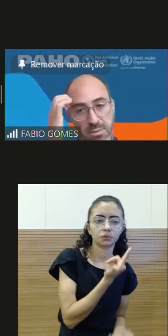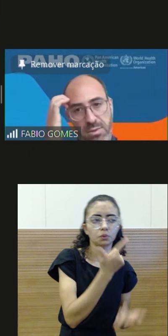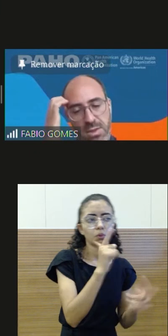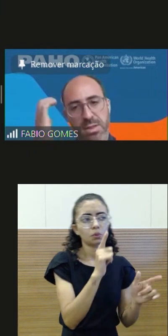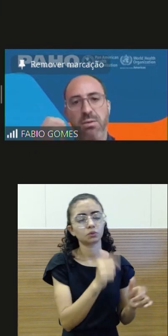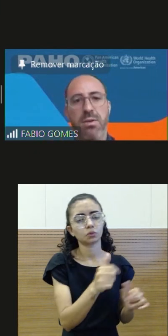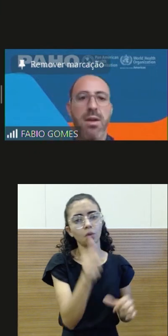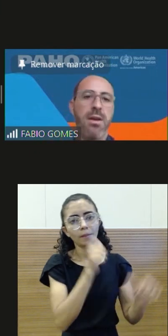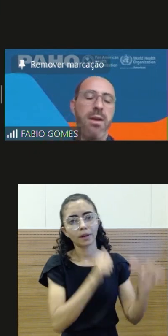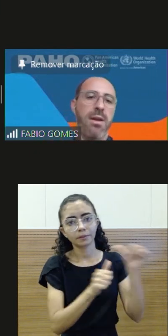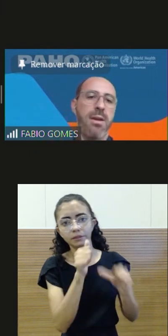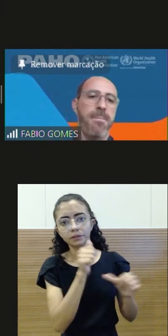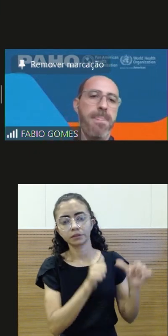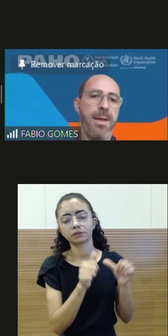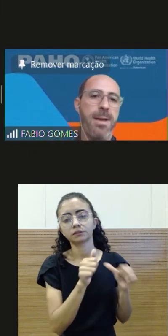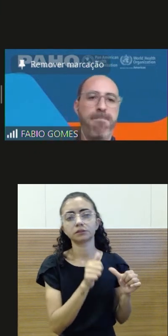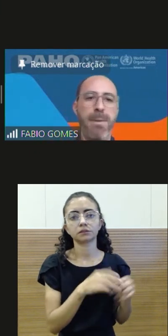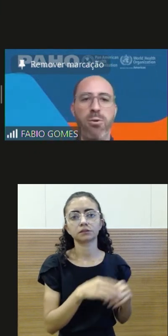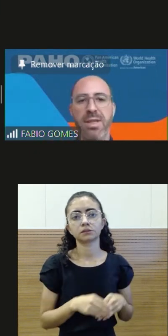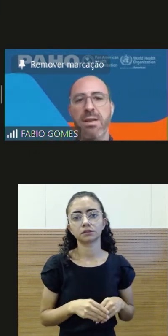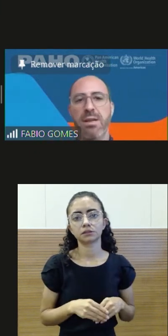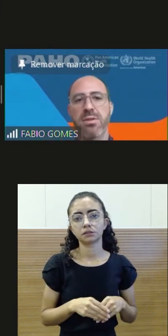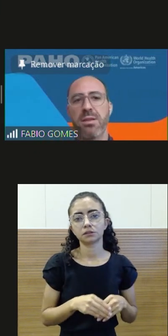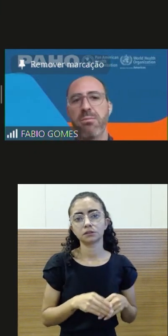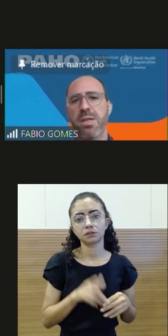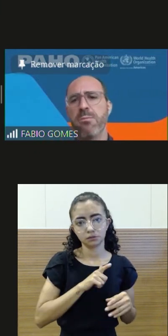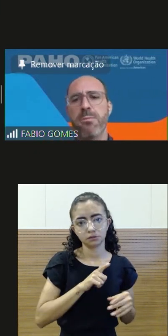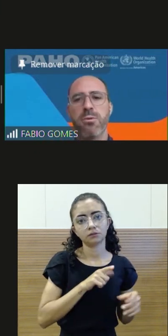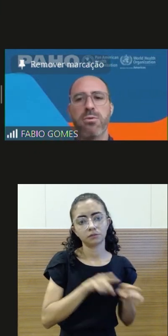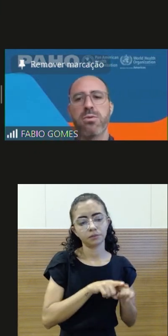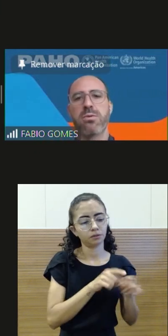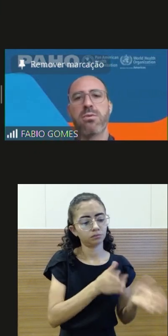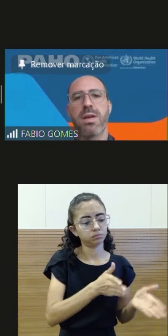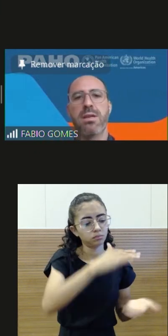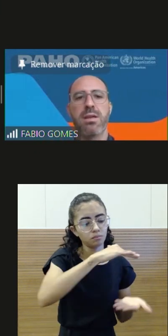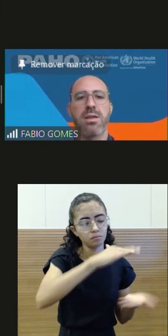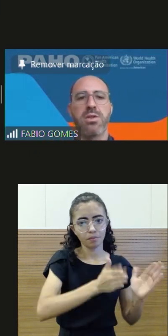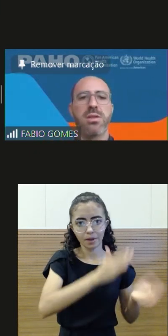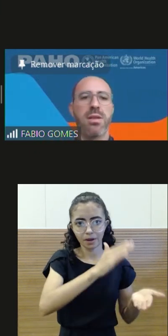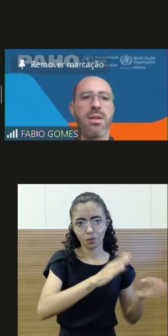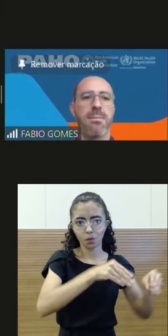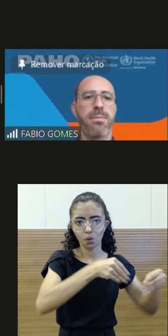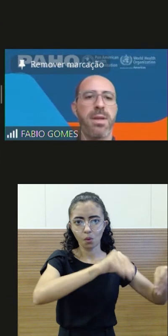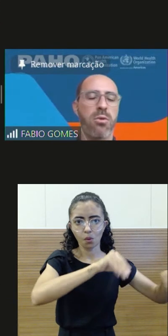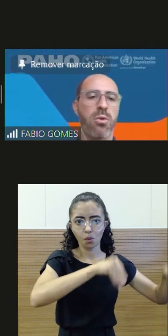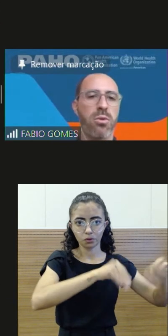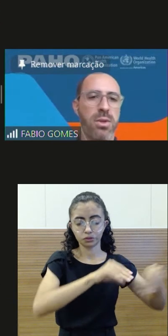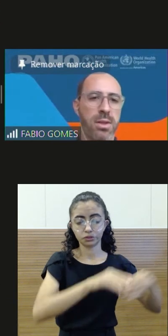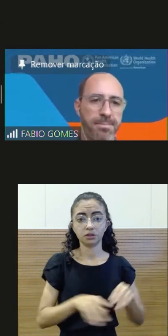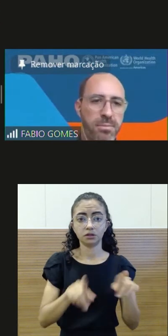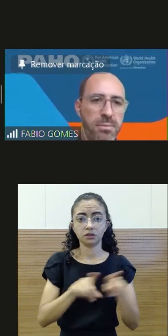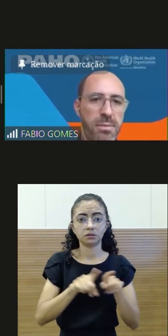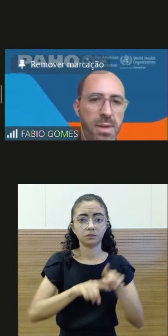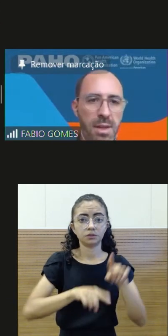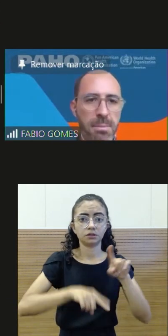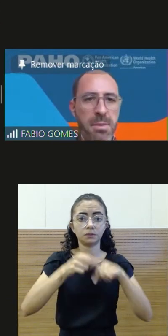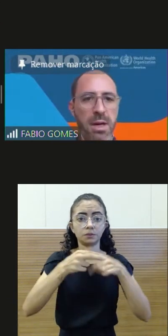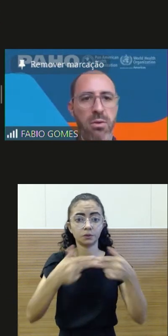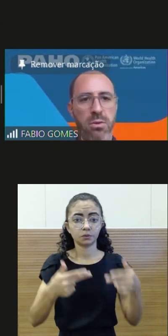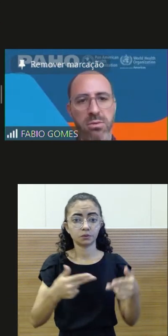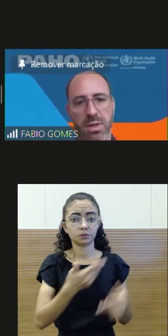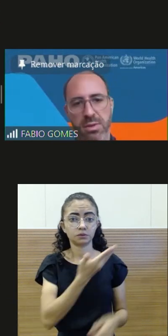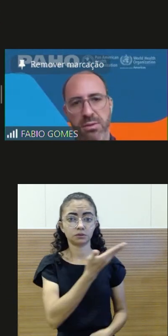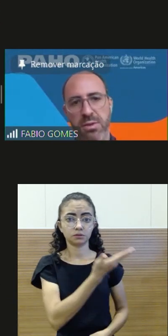other foods and groups, including those that are packaged. So even products that we